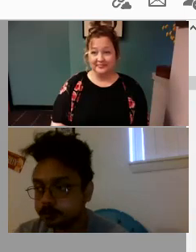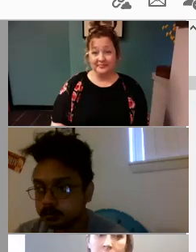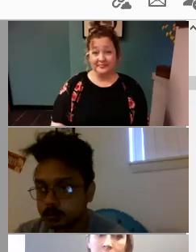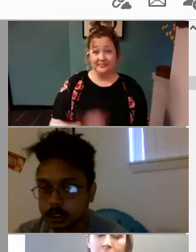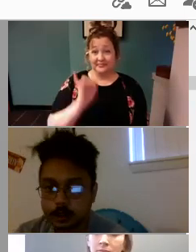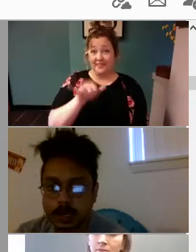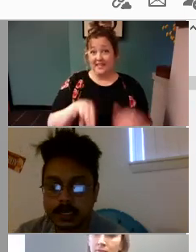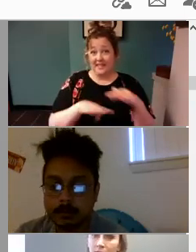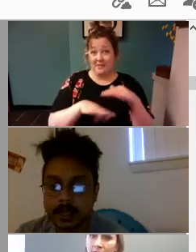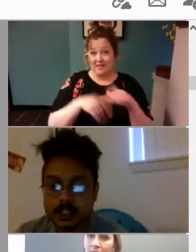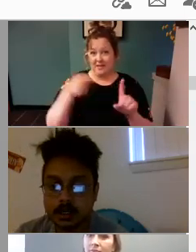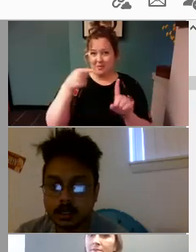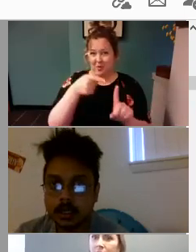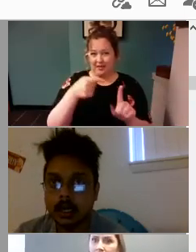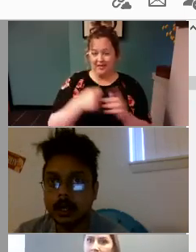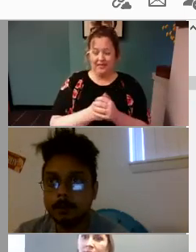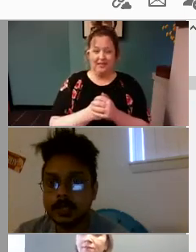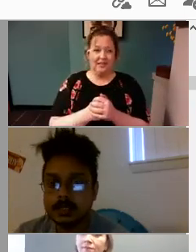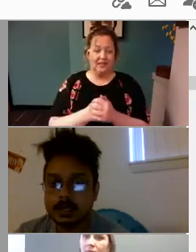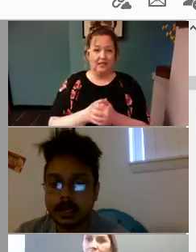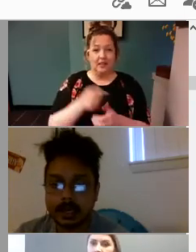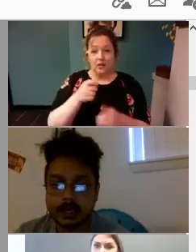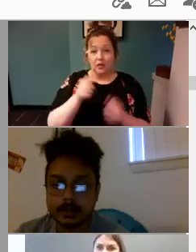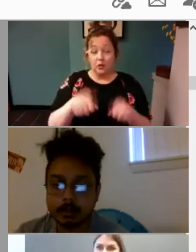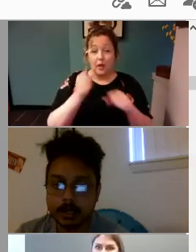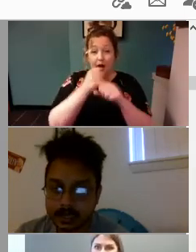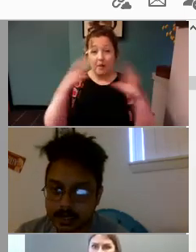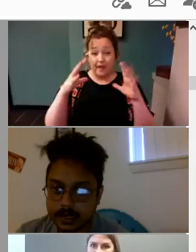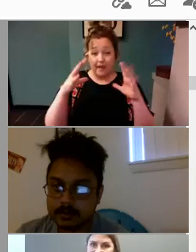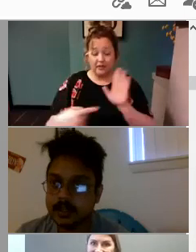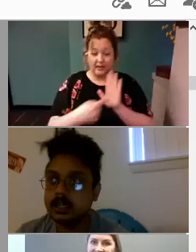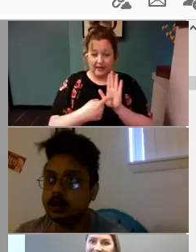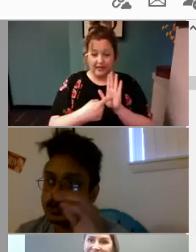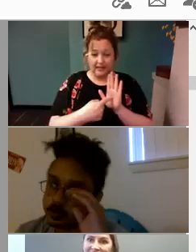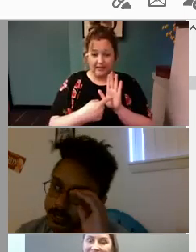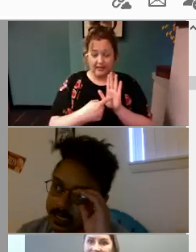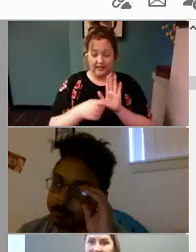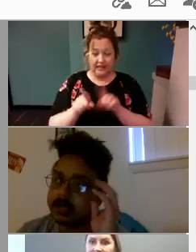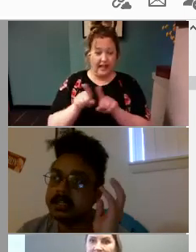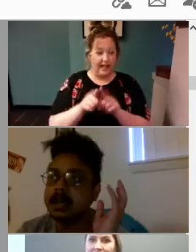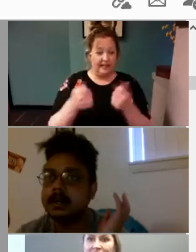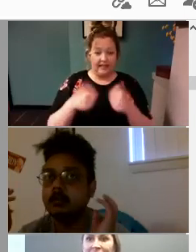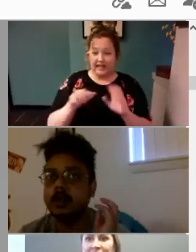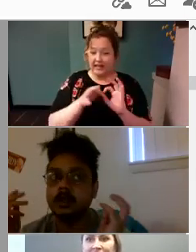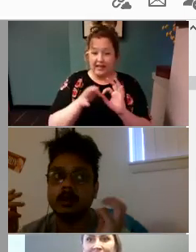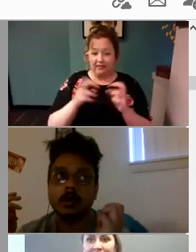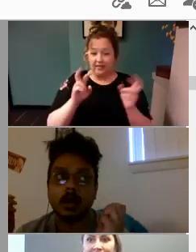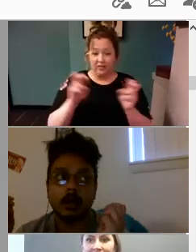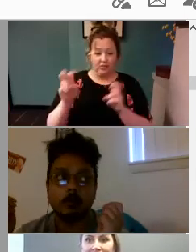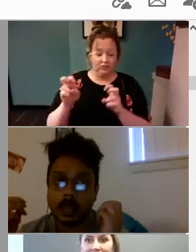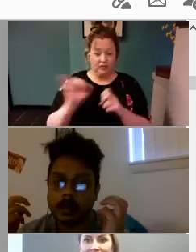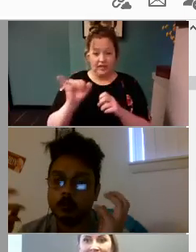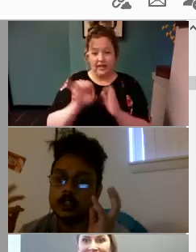So you can imagine this thing as any connectivity issue. So for example, deciding